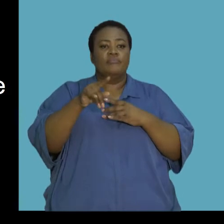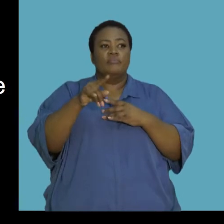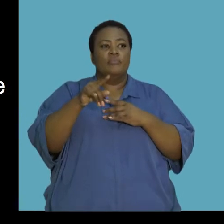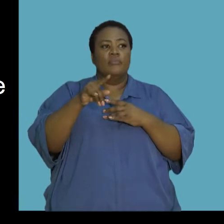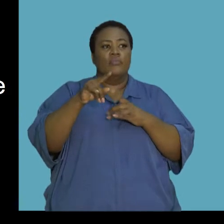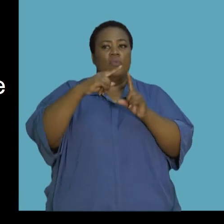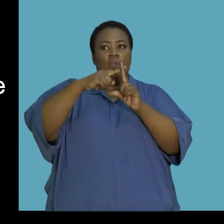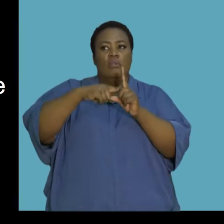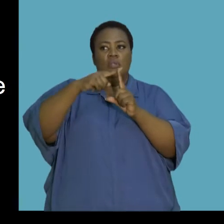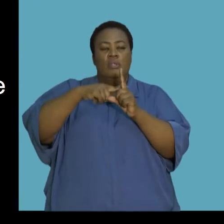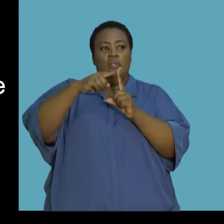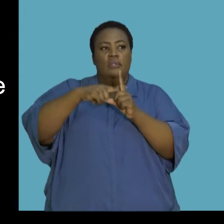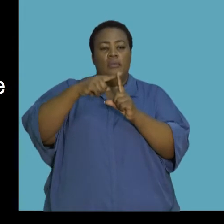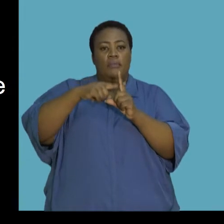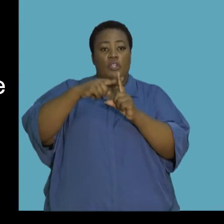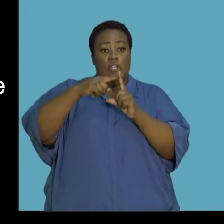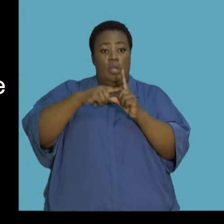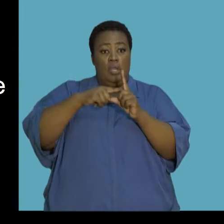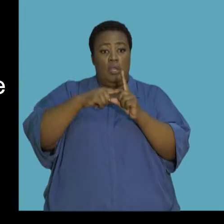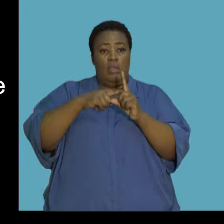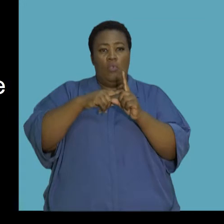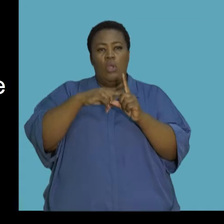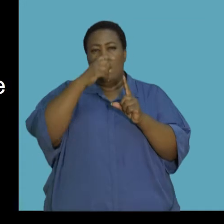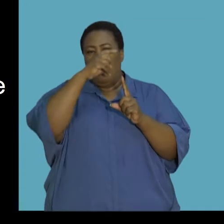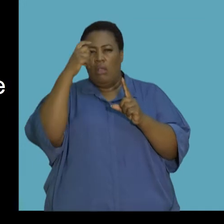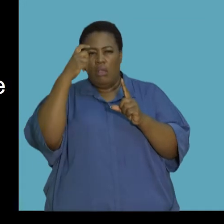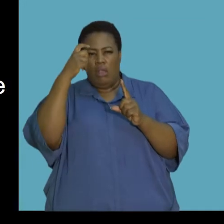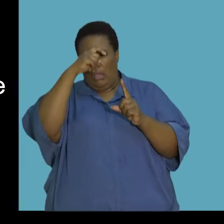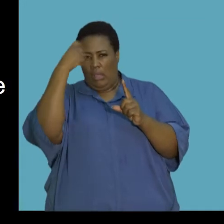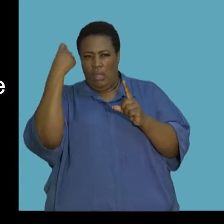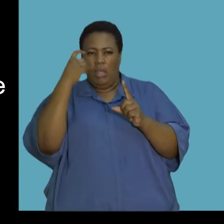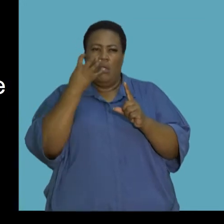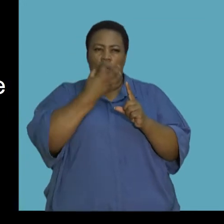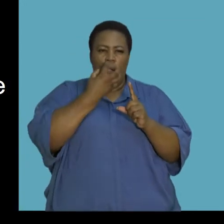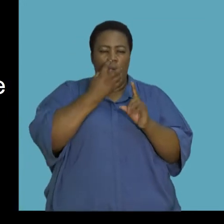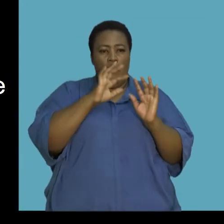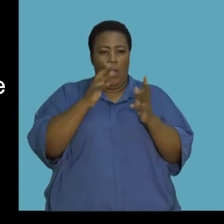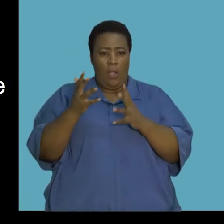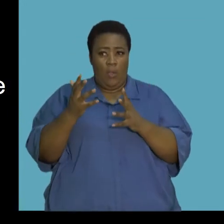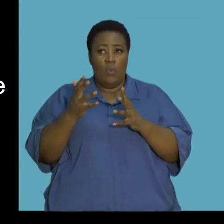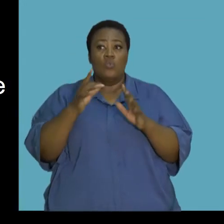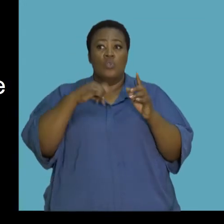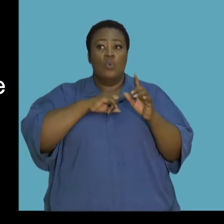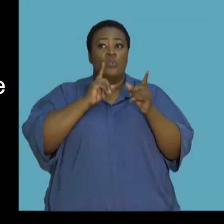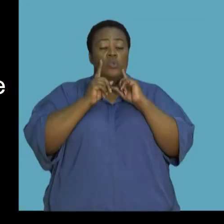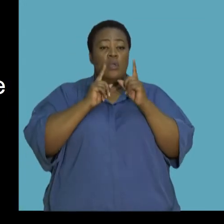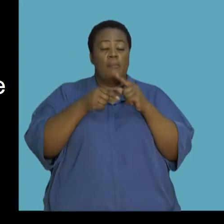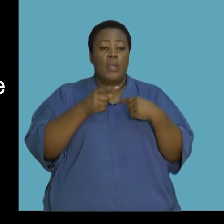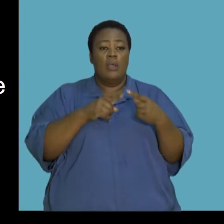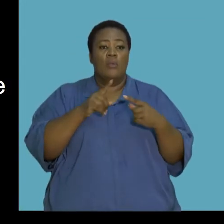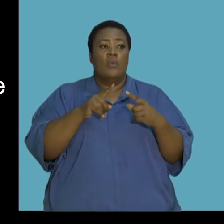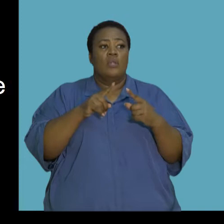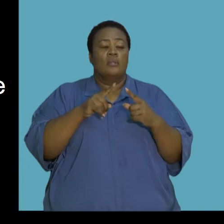the temperature of the patient at different time intervals in degrees Celsius. So we talk